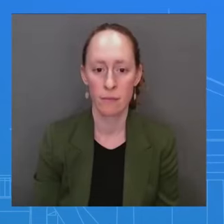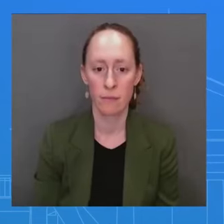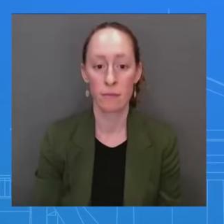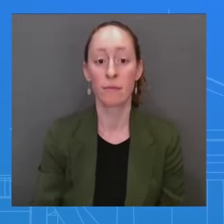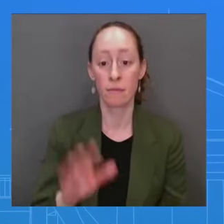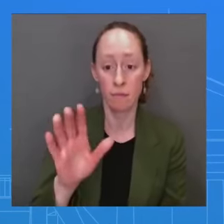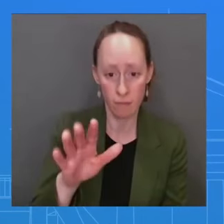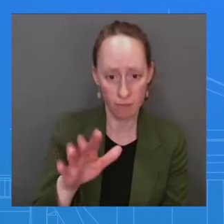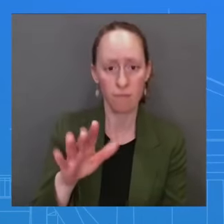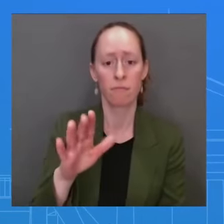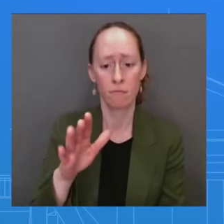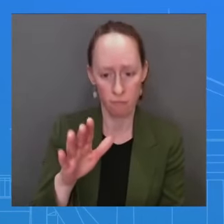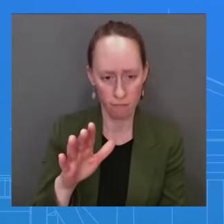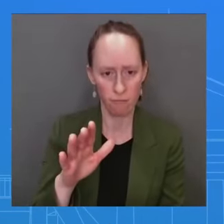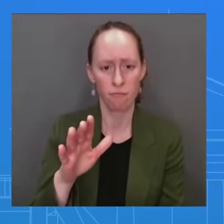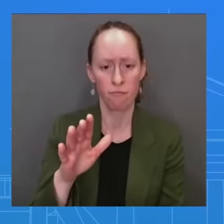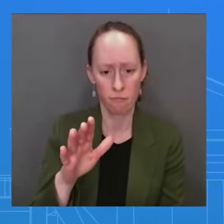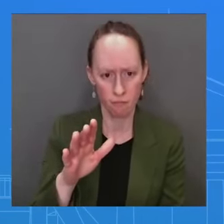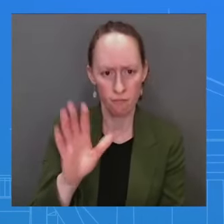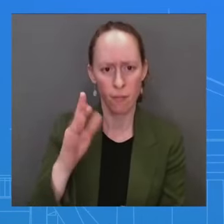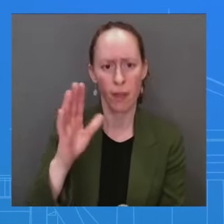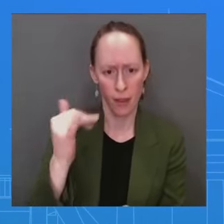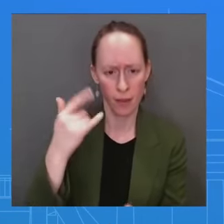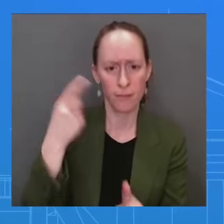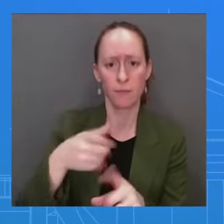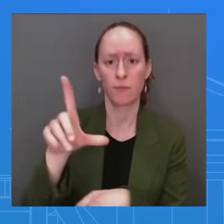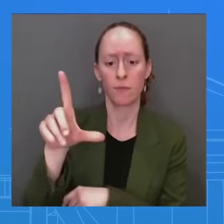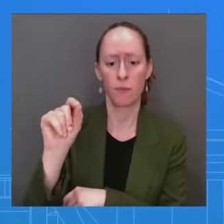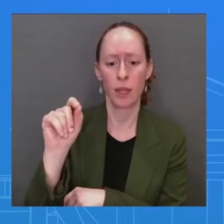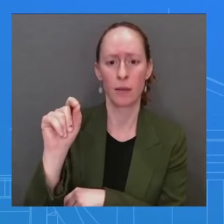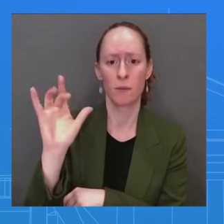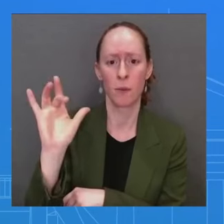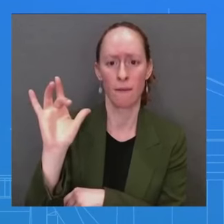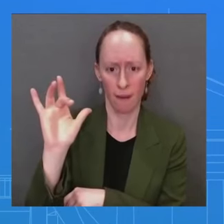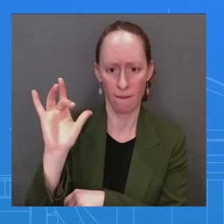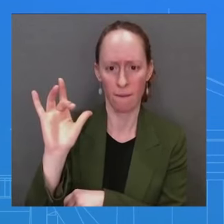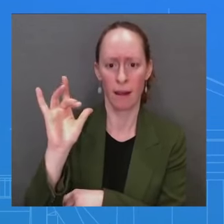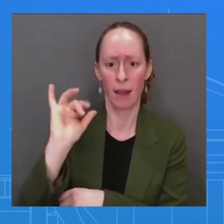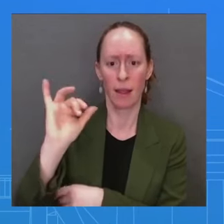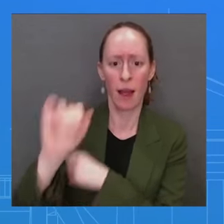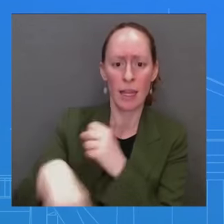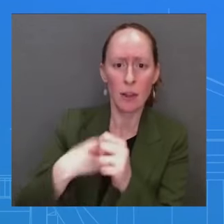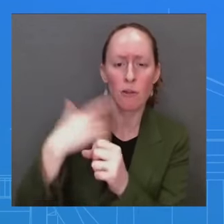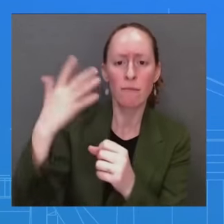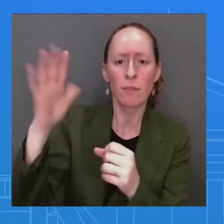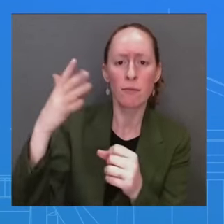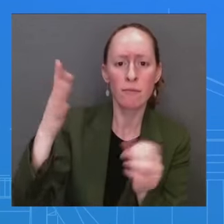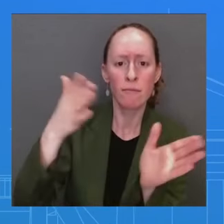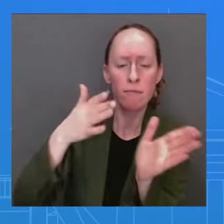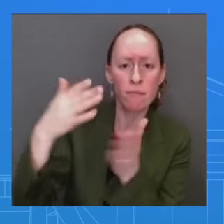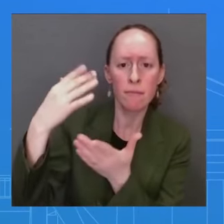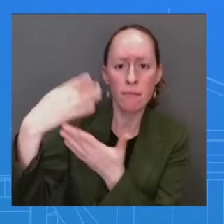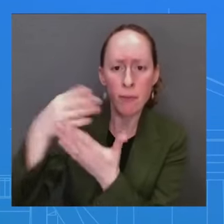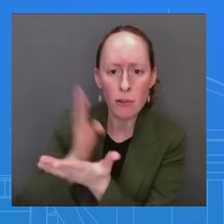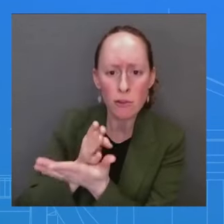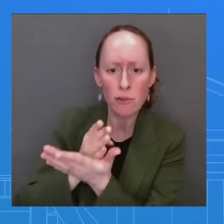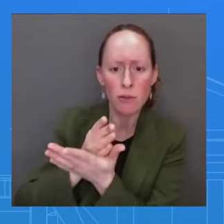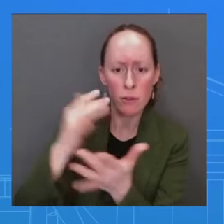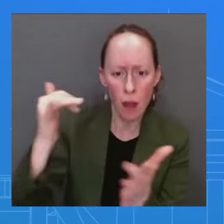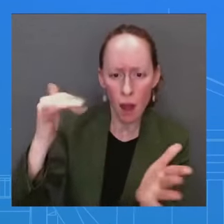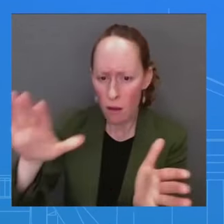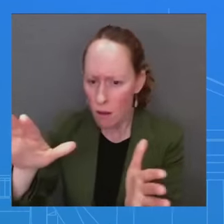budget at the same time as lawmakers are still sorting out the fiscal year 2024 budget. What does that say about the state of affairs right now in